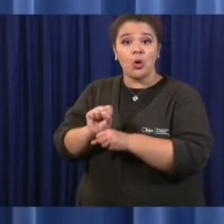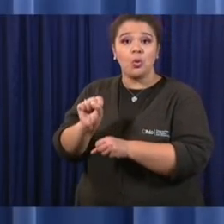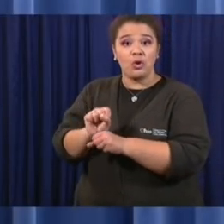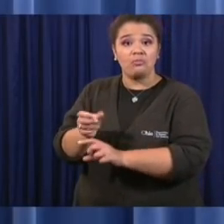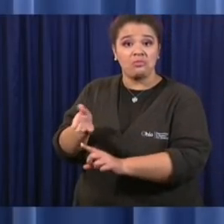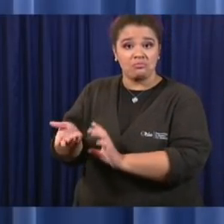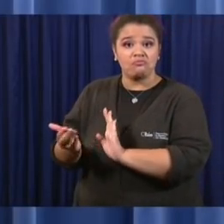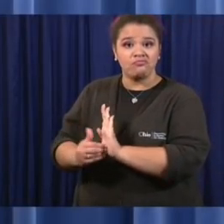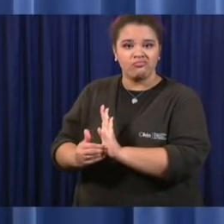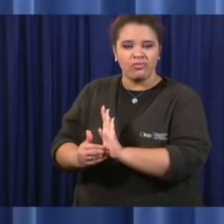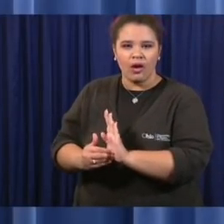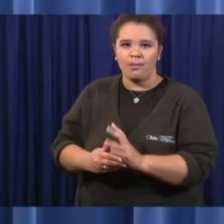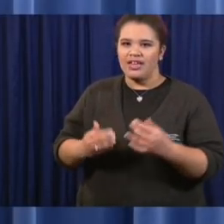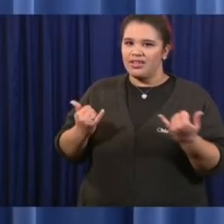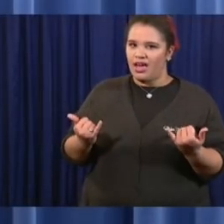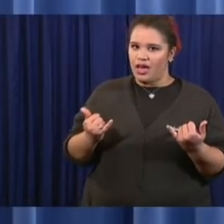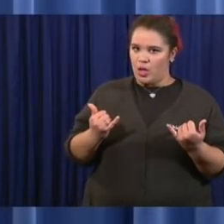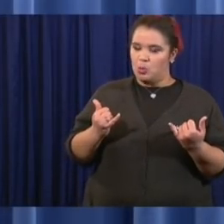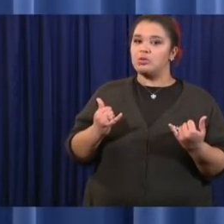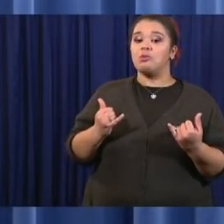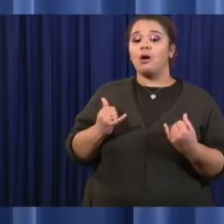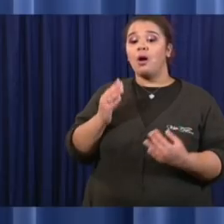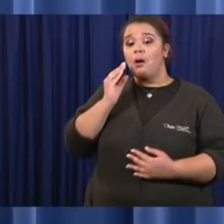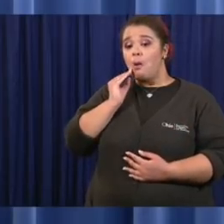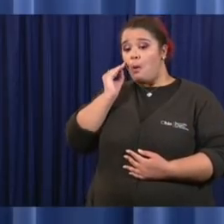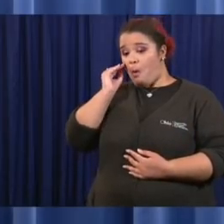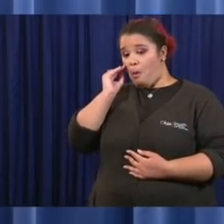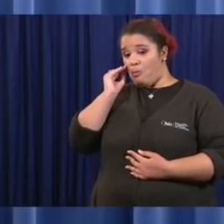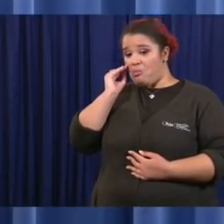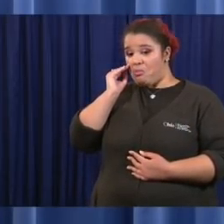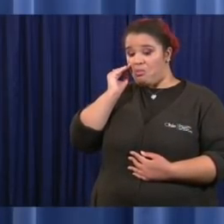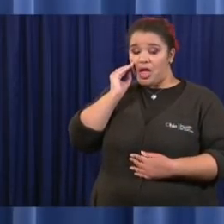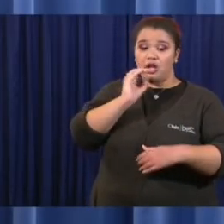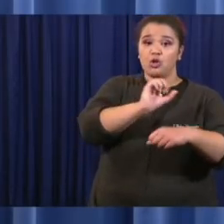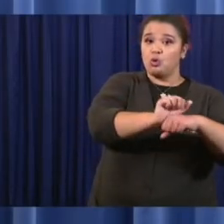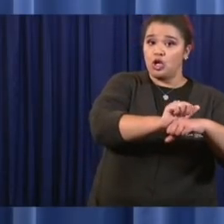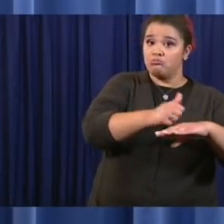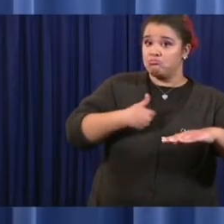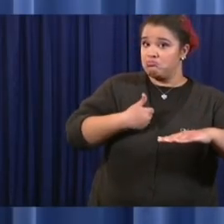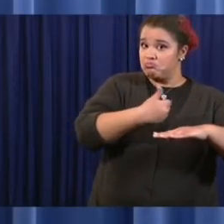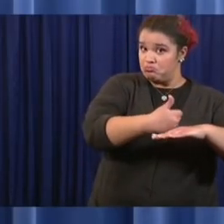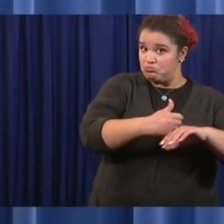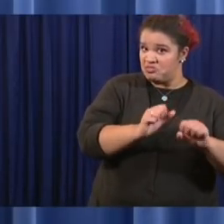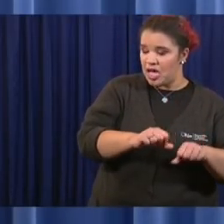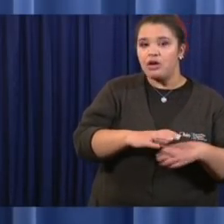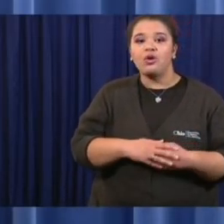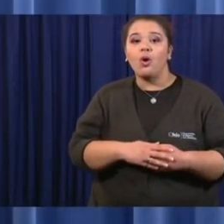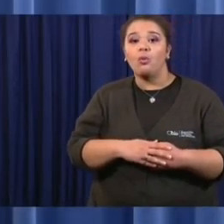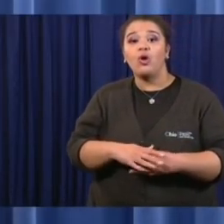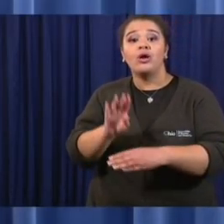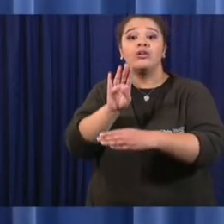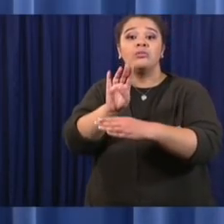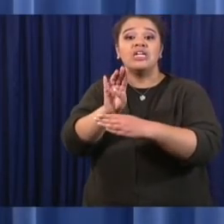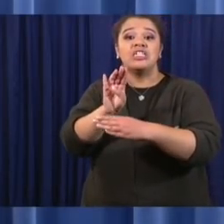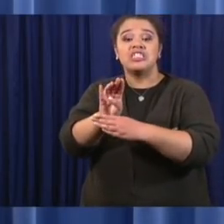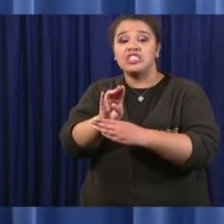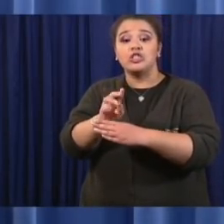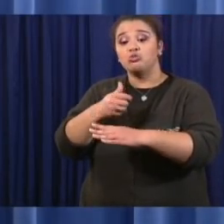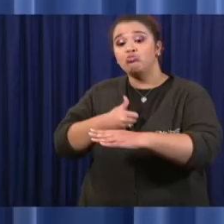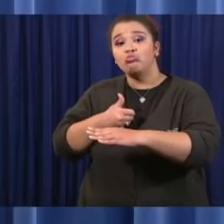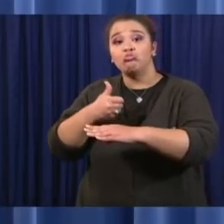house and their work, or they can patronize businesses. You've mentioned church. You've